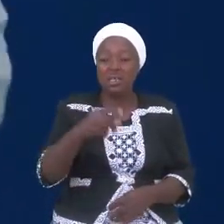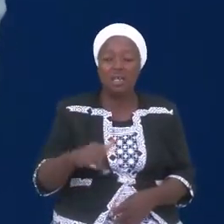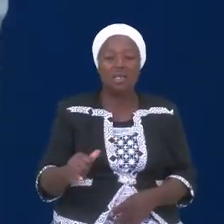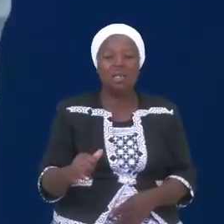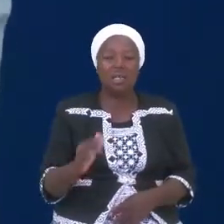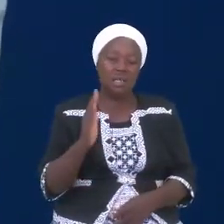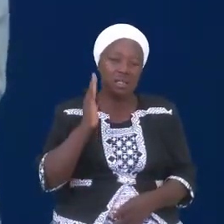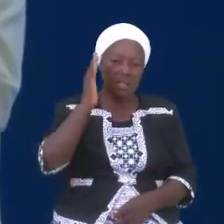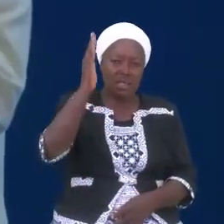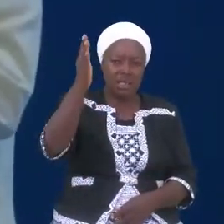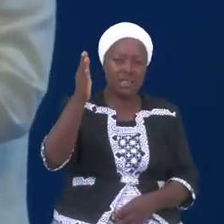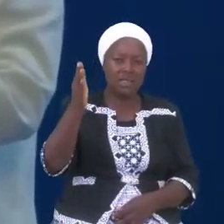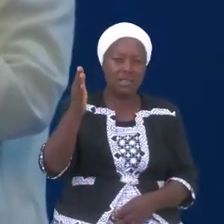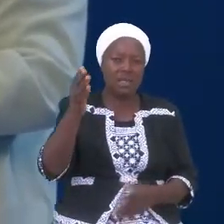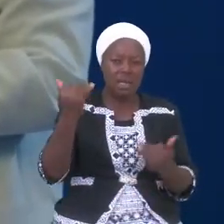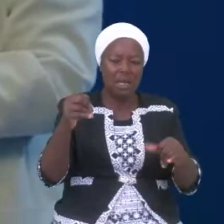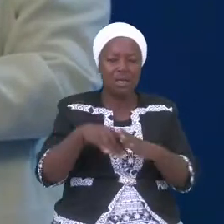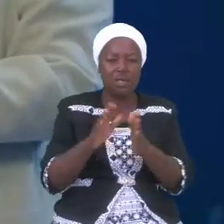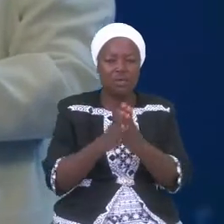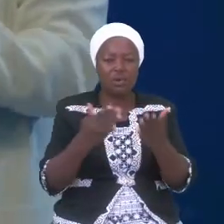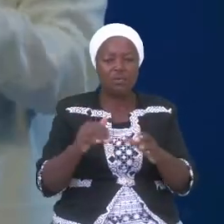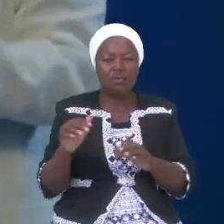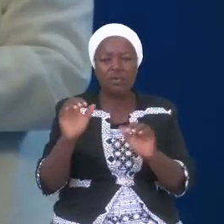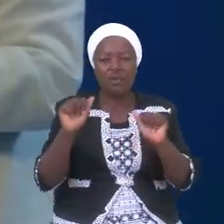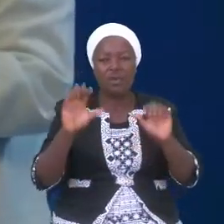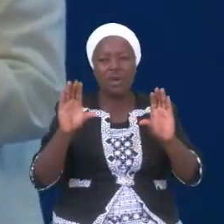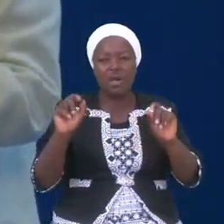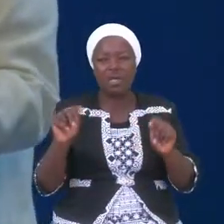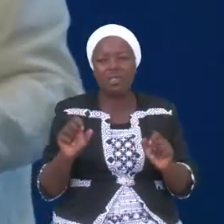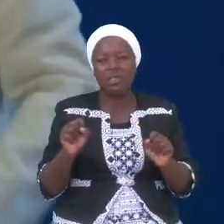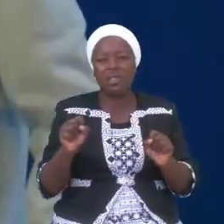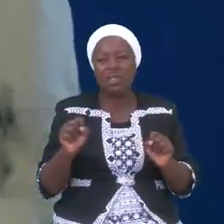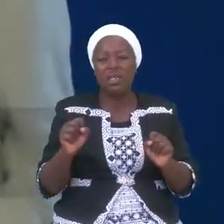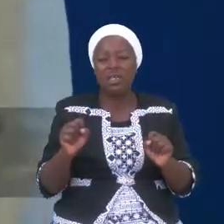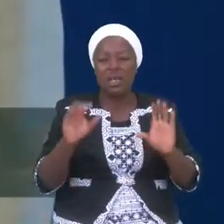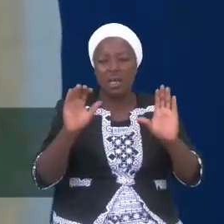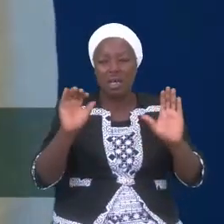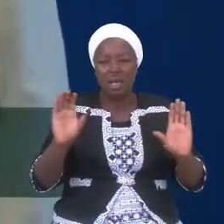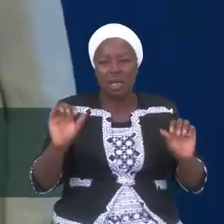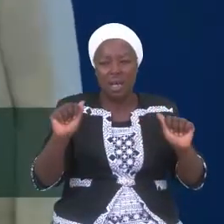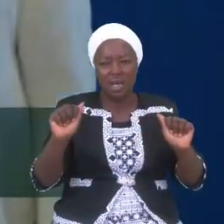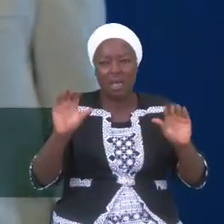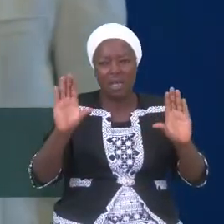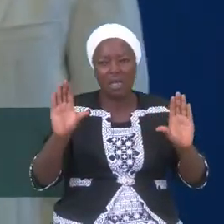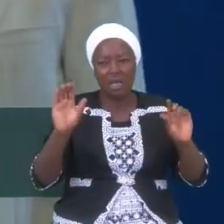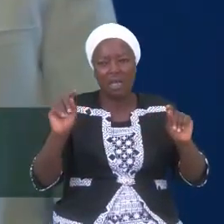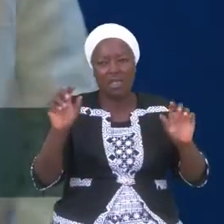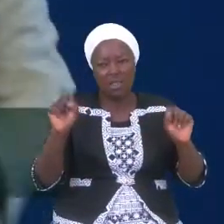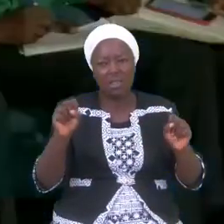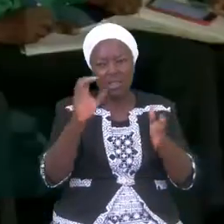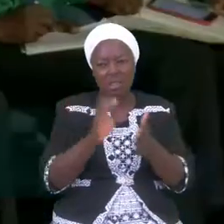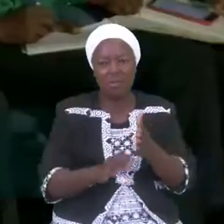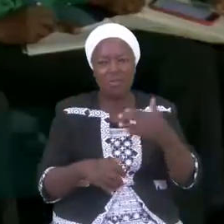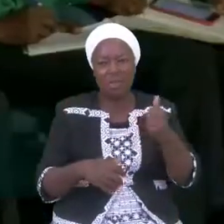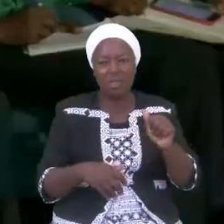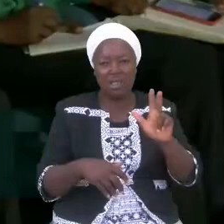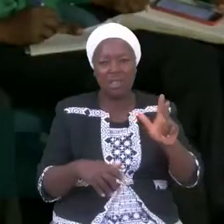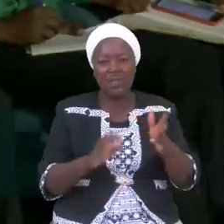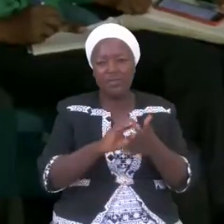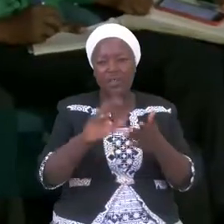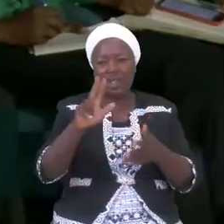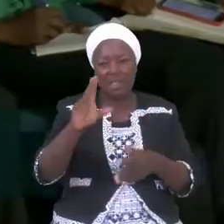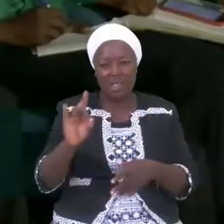this, Acts chapter 13, reading from verse 38. Be it known unto